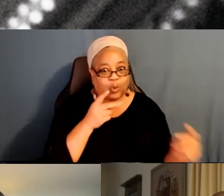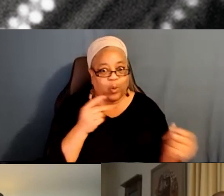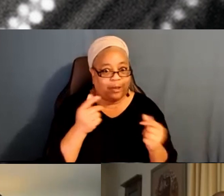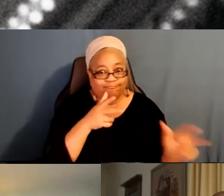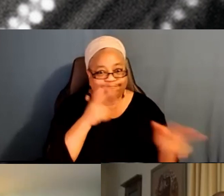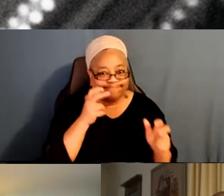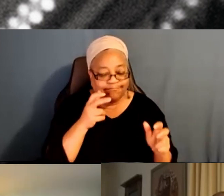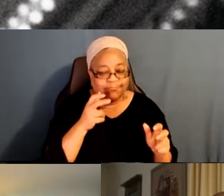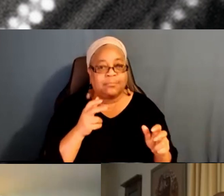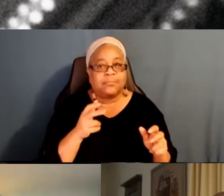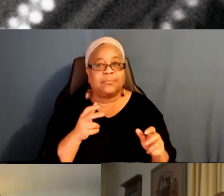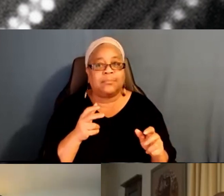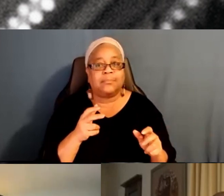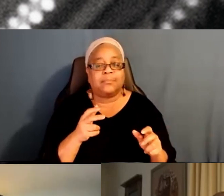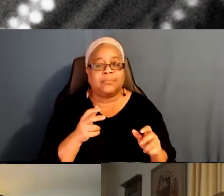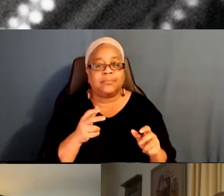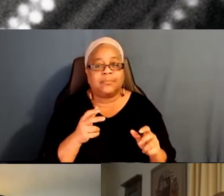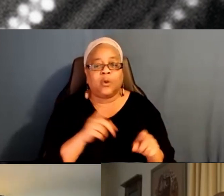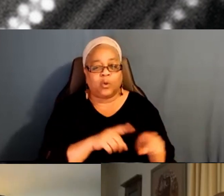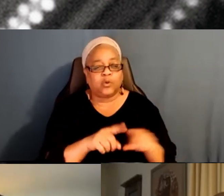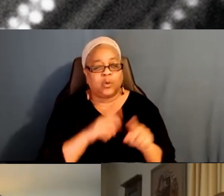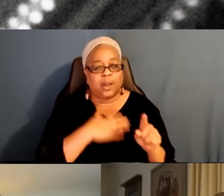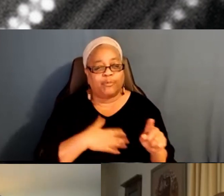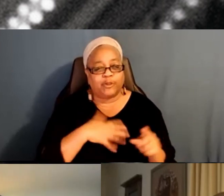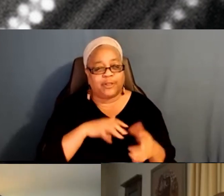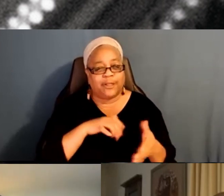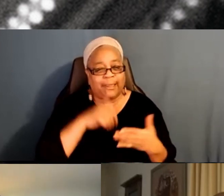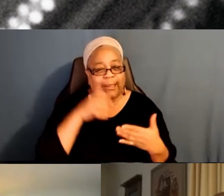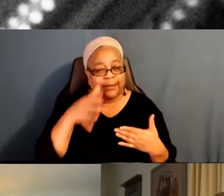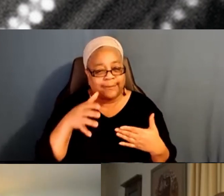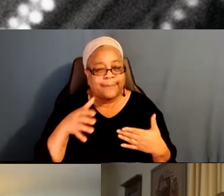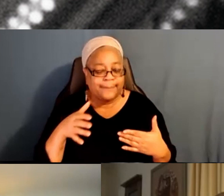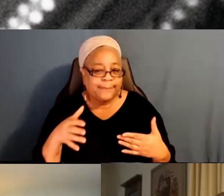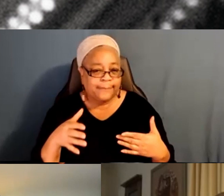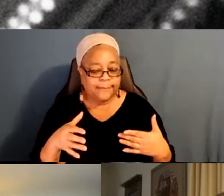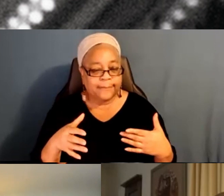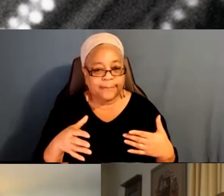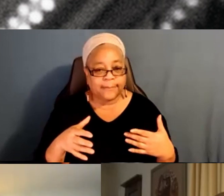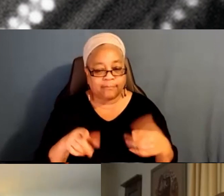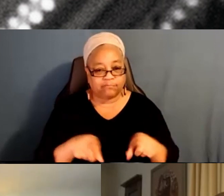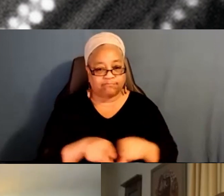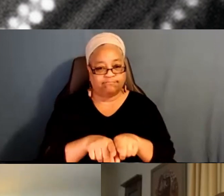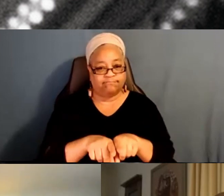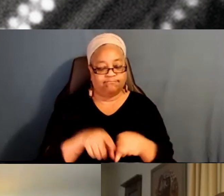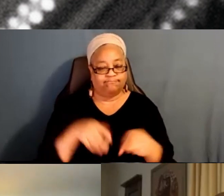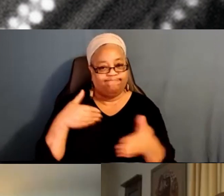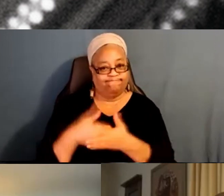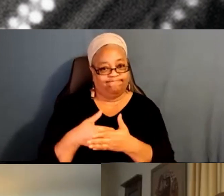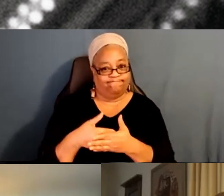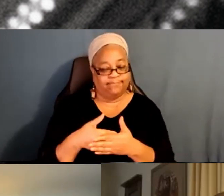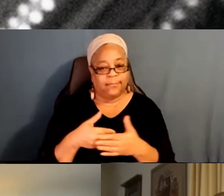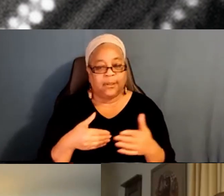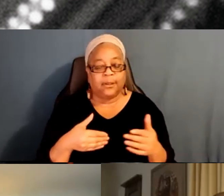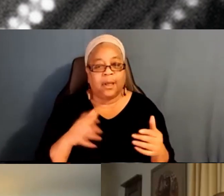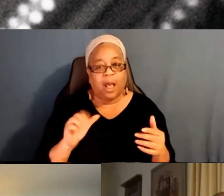but without, what I also appreciate about the concept of adjacency is